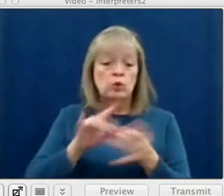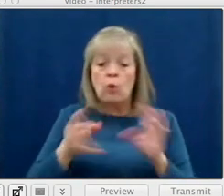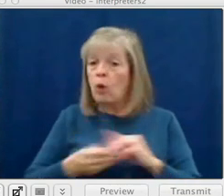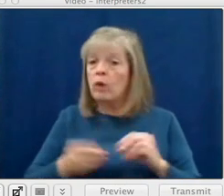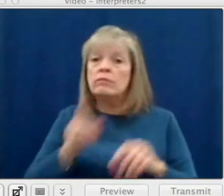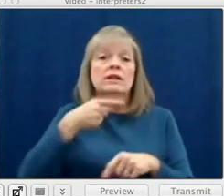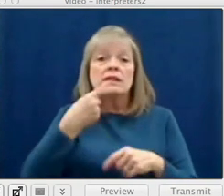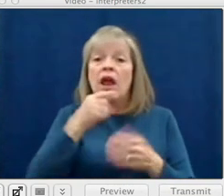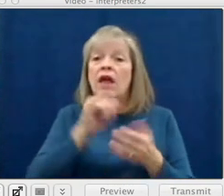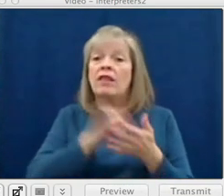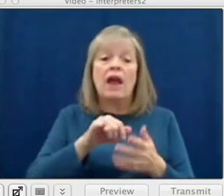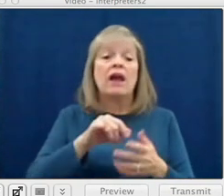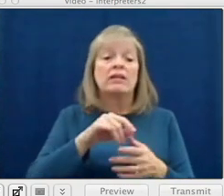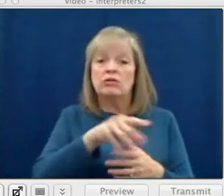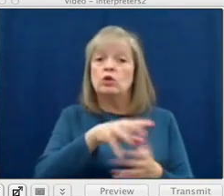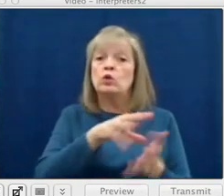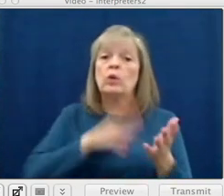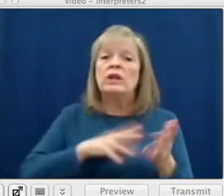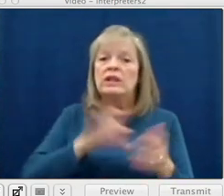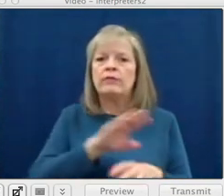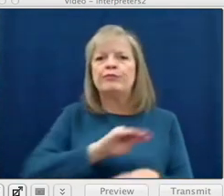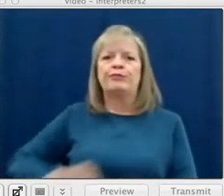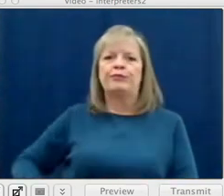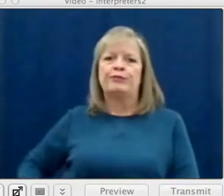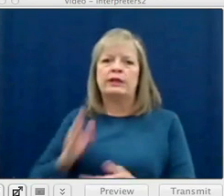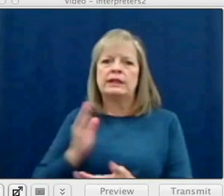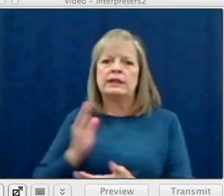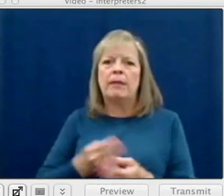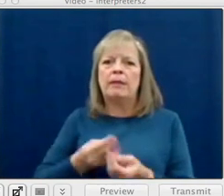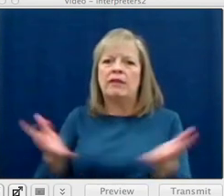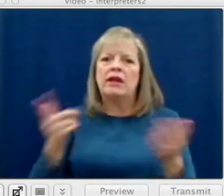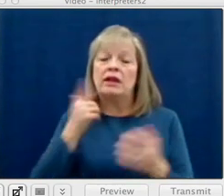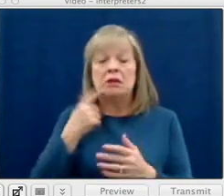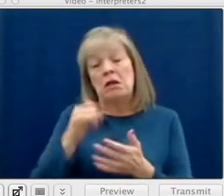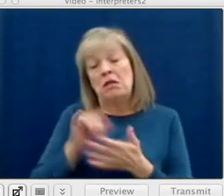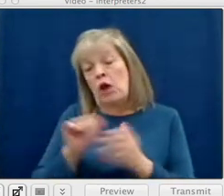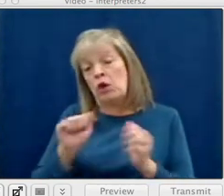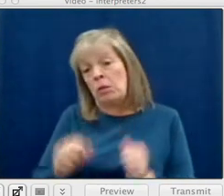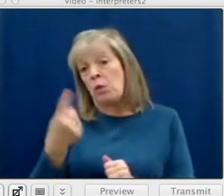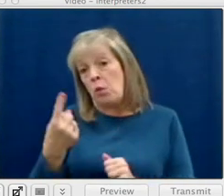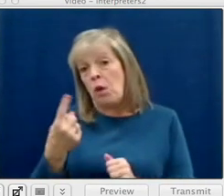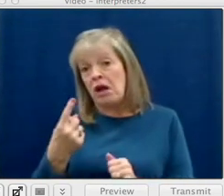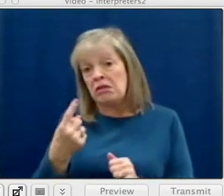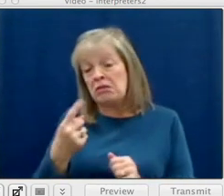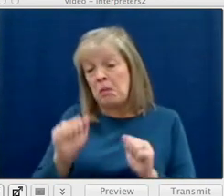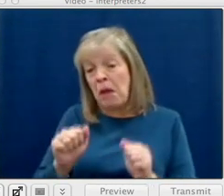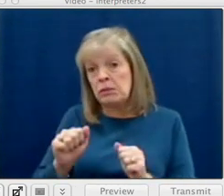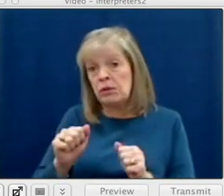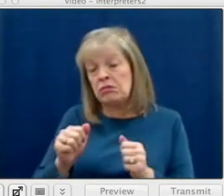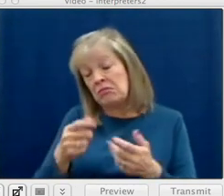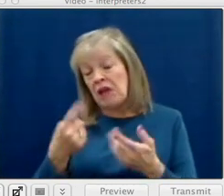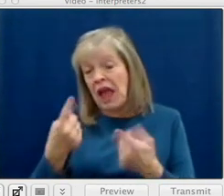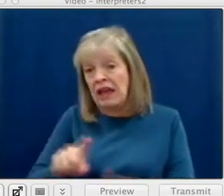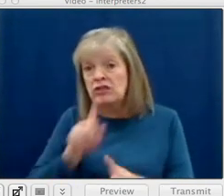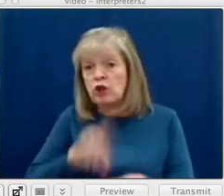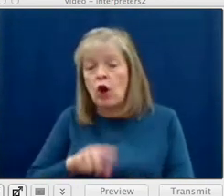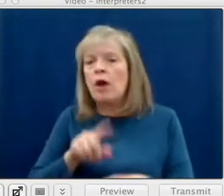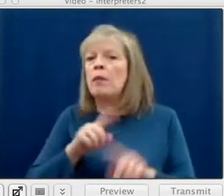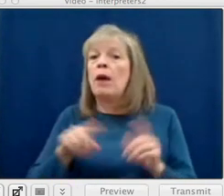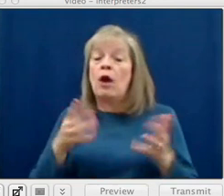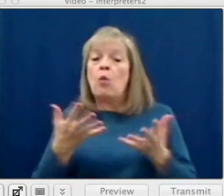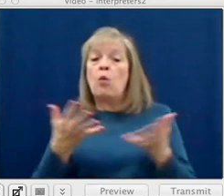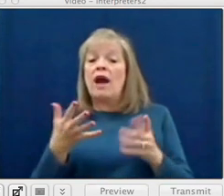be a resolution, if you would. It's only just what the interpreter was going for. And what she was going for, or